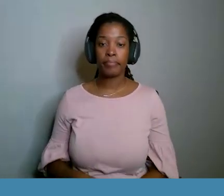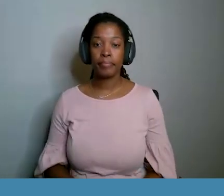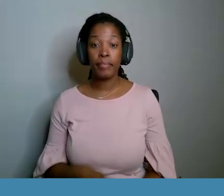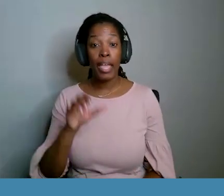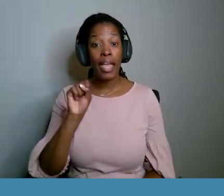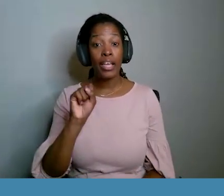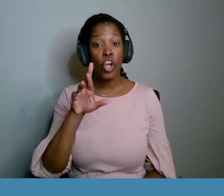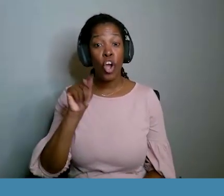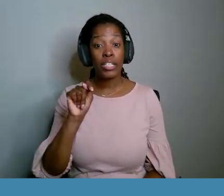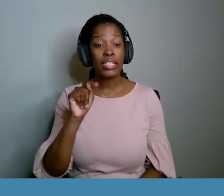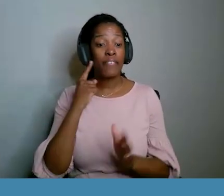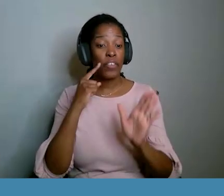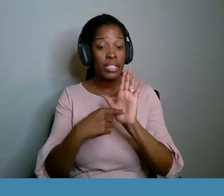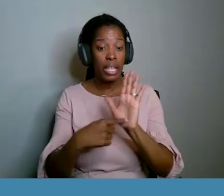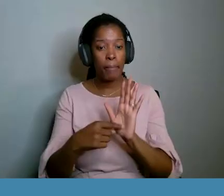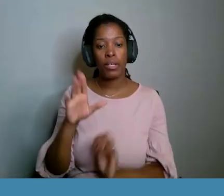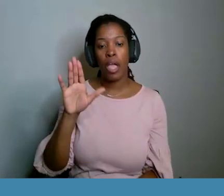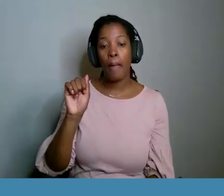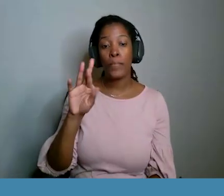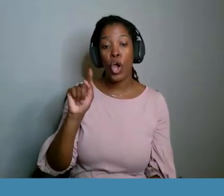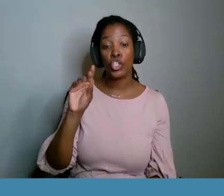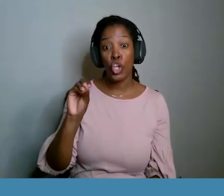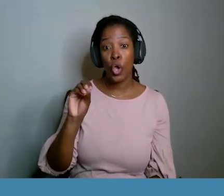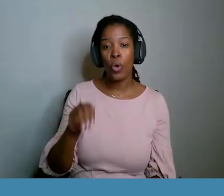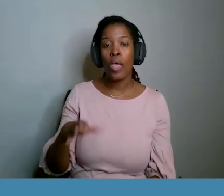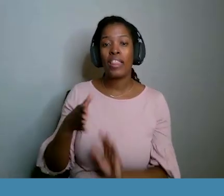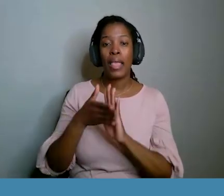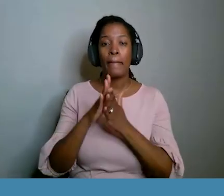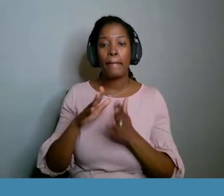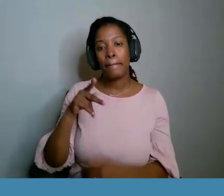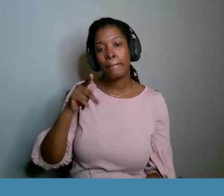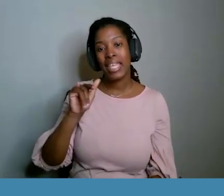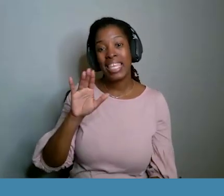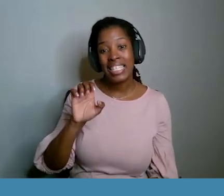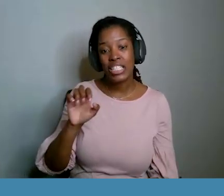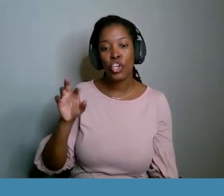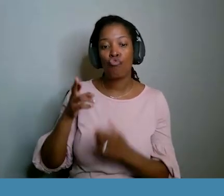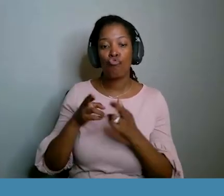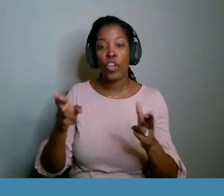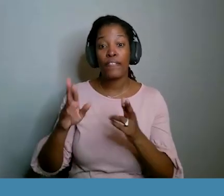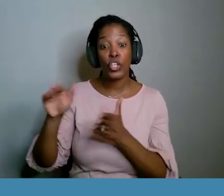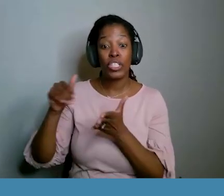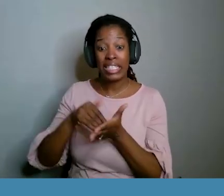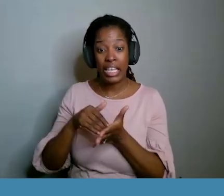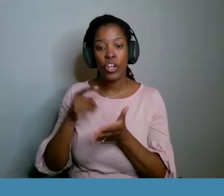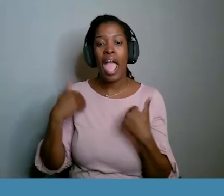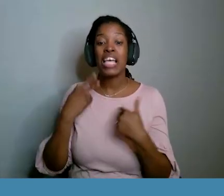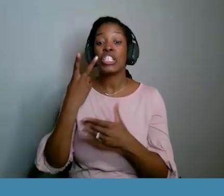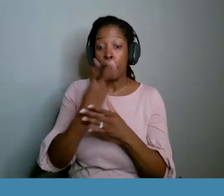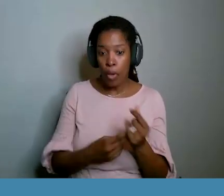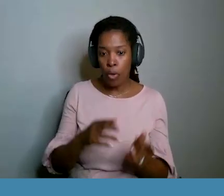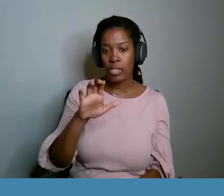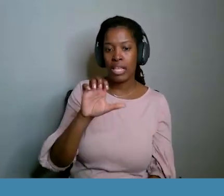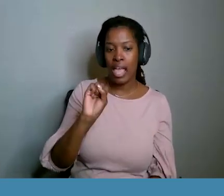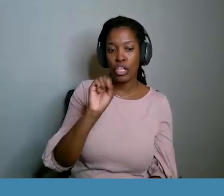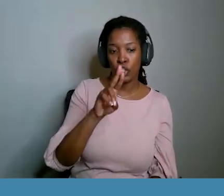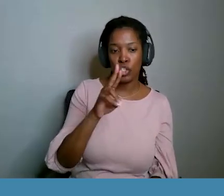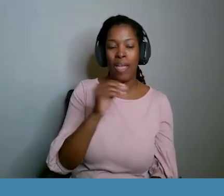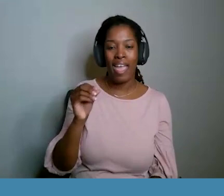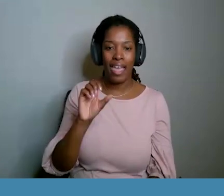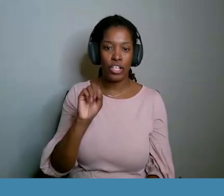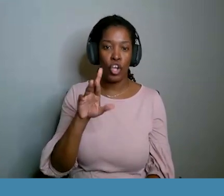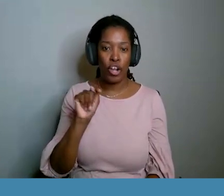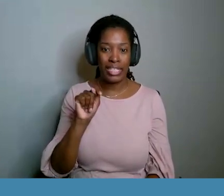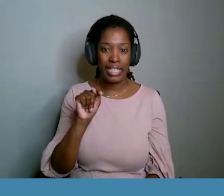down in Bartow, Peace River Center has both a CSU and the SRT. And so they'll transfer folks who've been stabilized but still